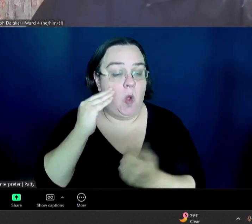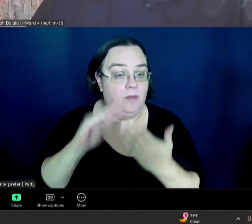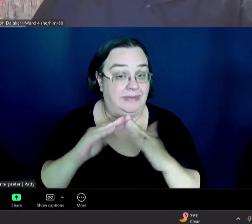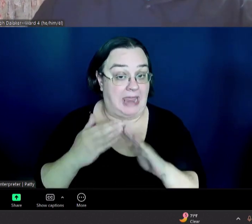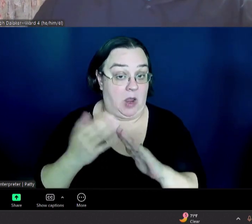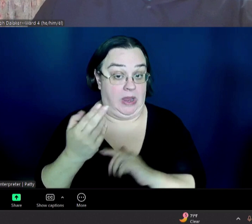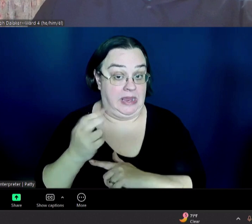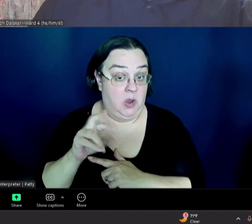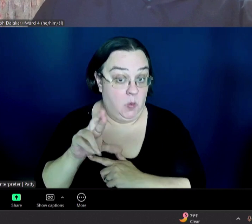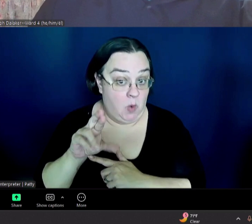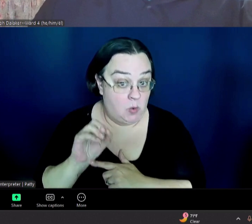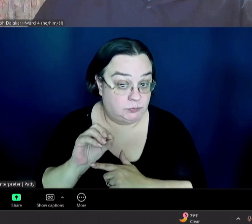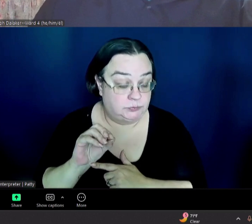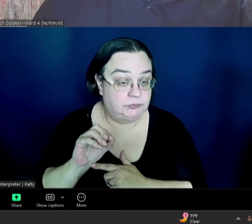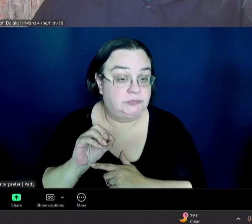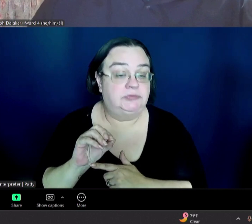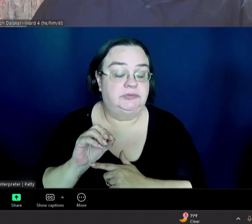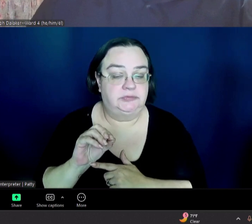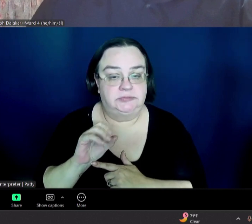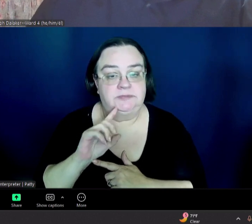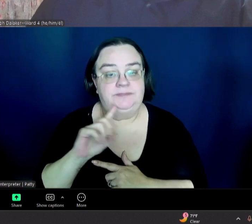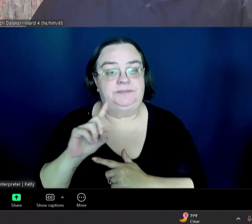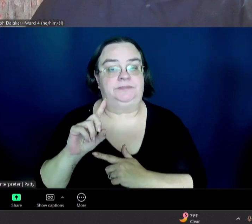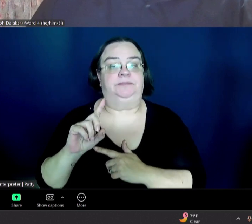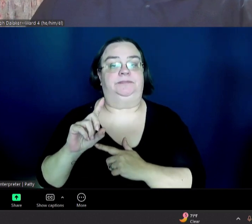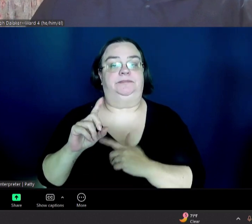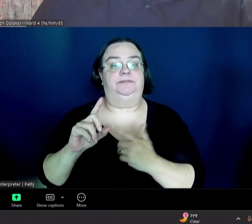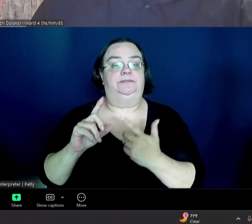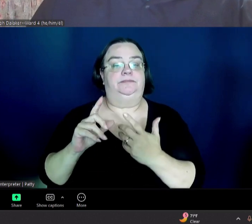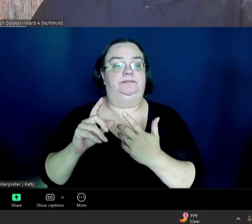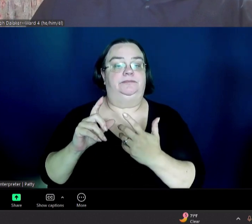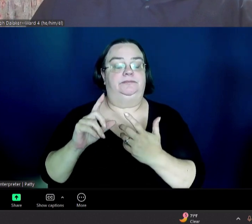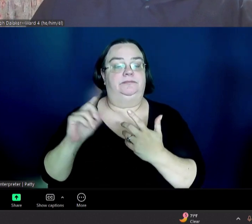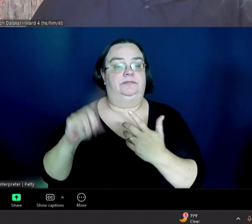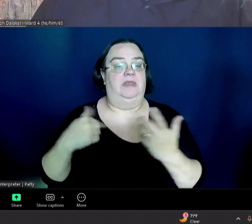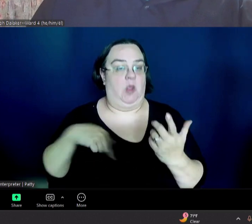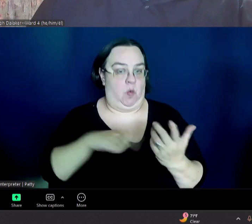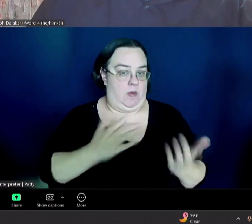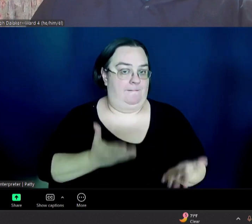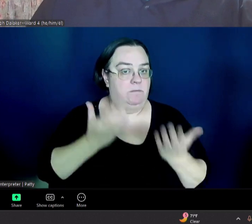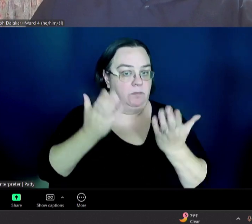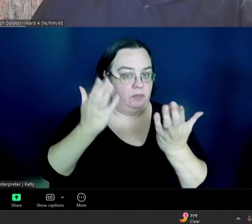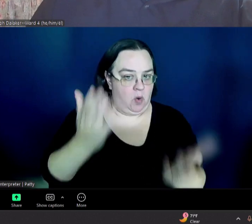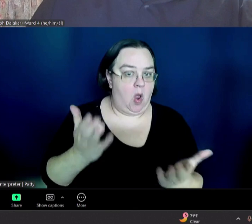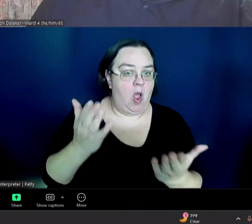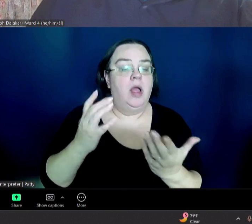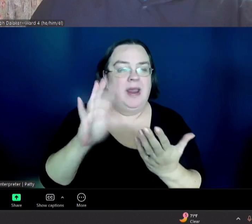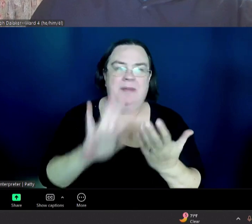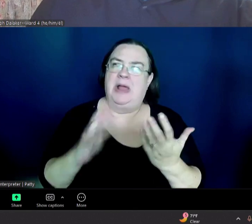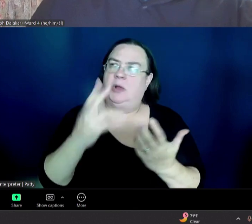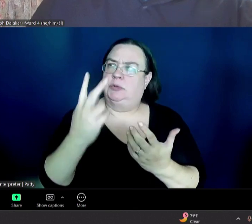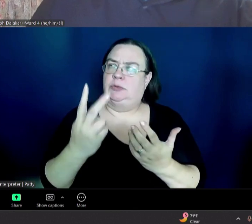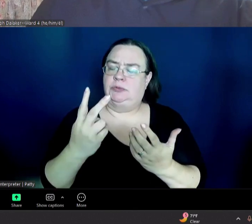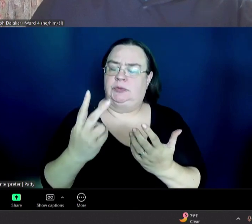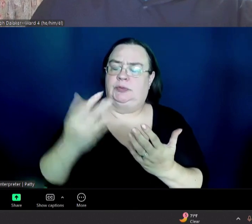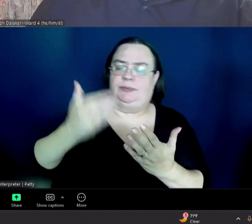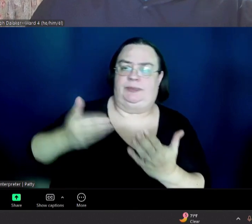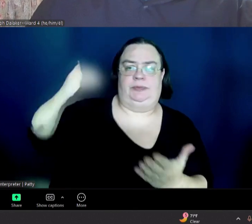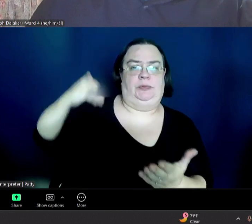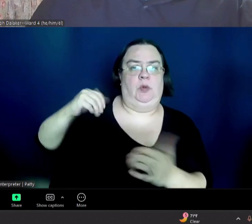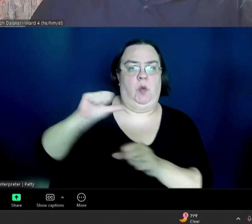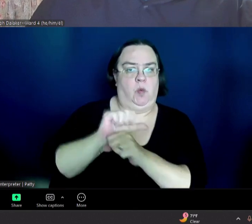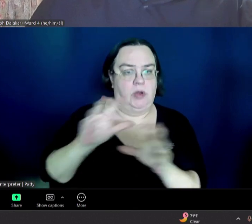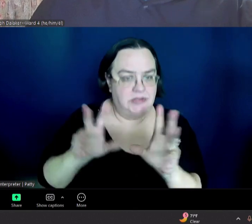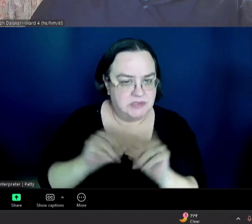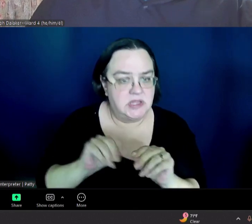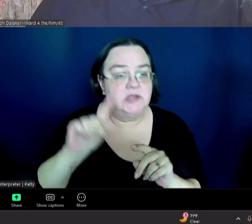Heroes initiative that we brought to the Mayor and Council about 2 work sessions ago. Mayor and Council, just